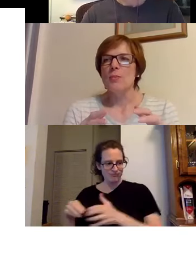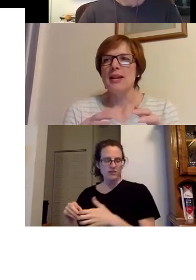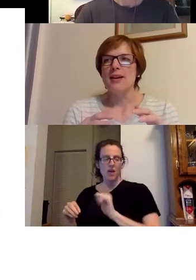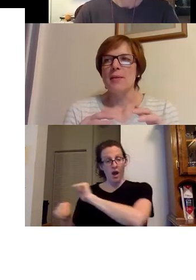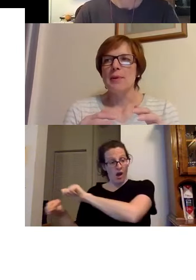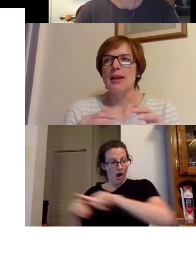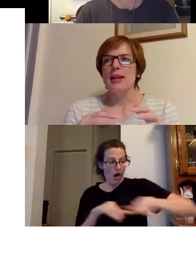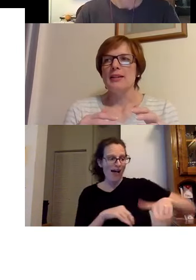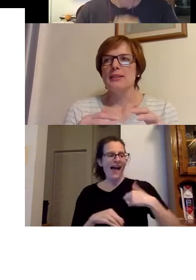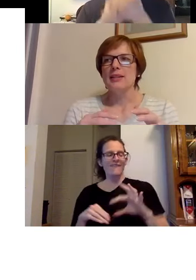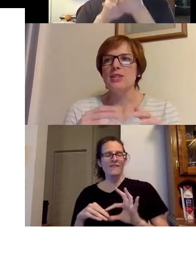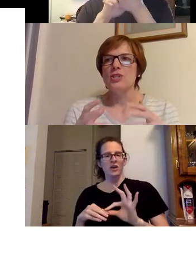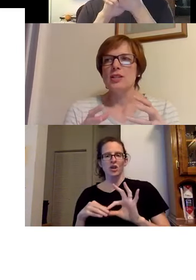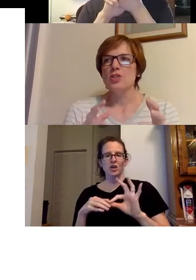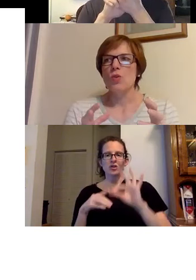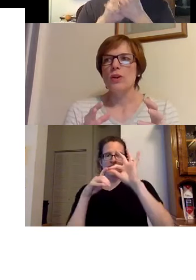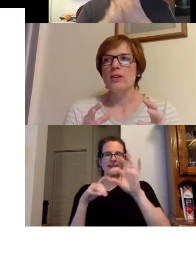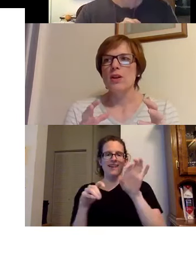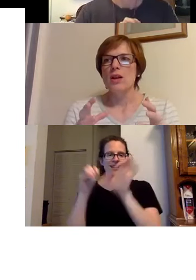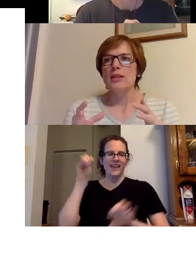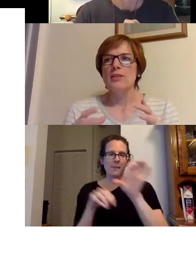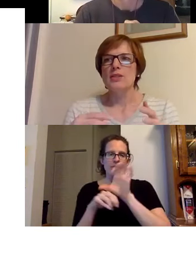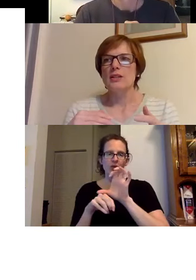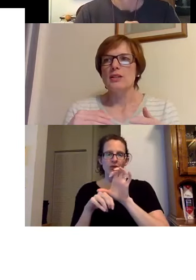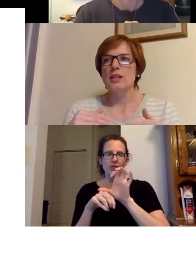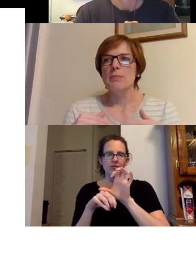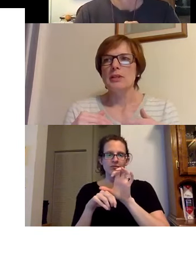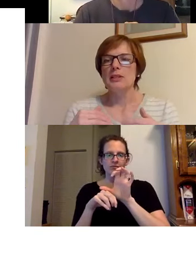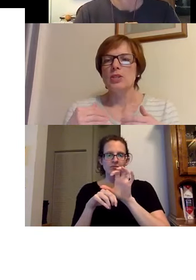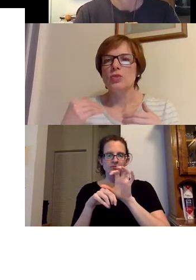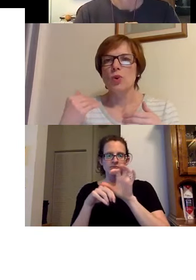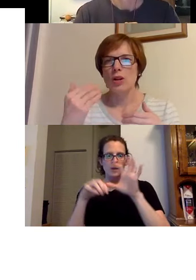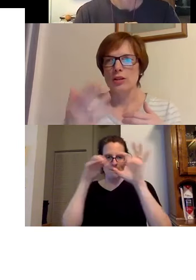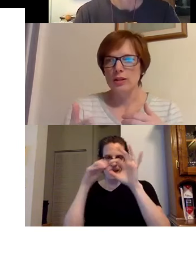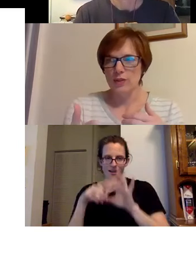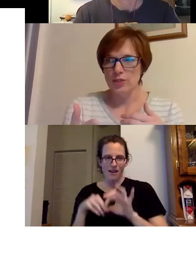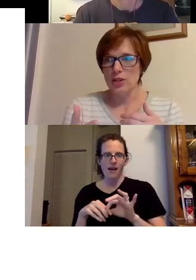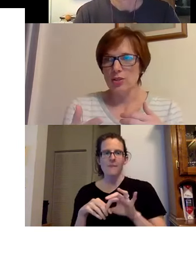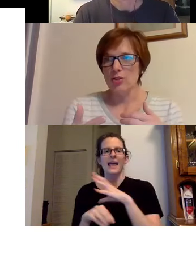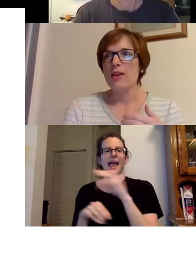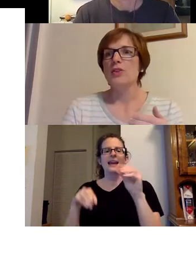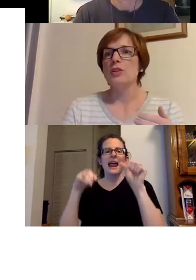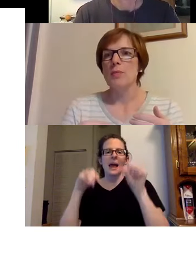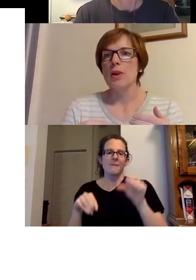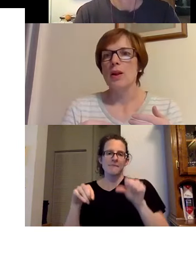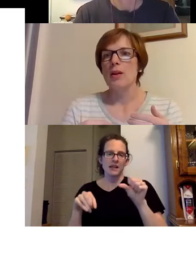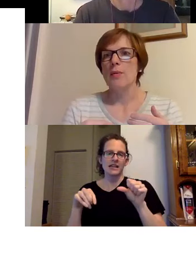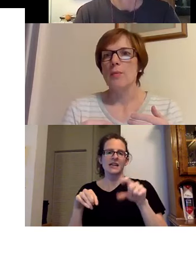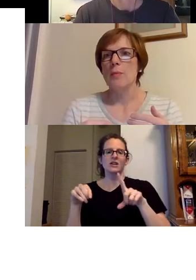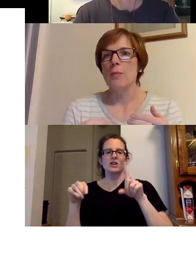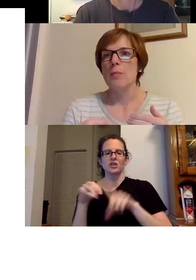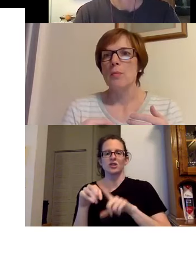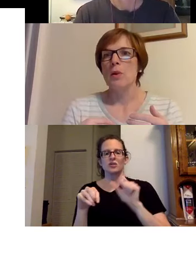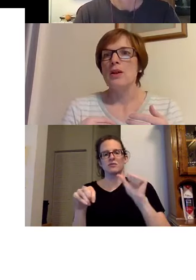chemical makeup, and each essential oil gives it the ability to work on a different side. They know my responsibility is